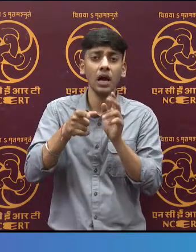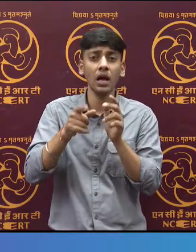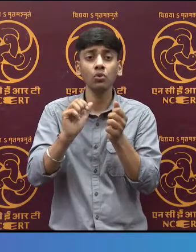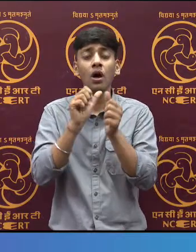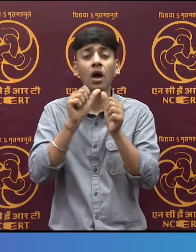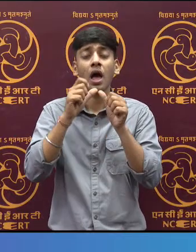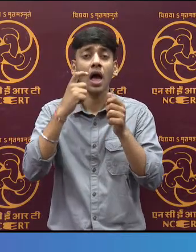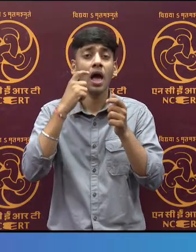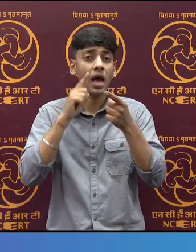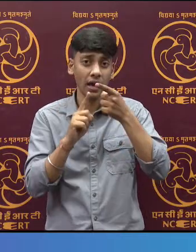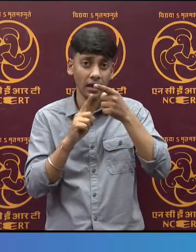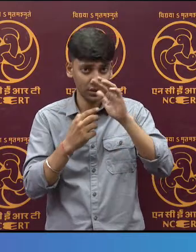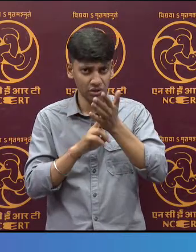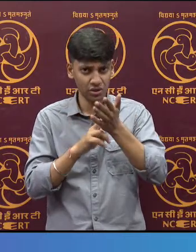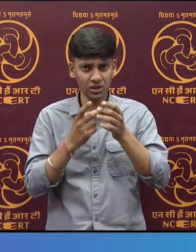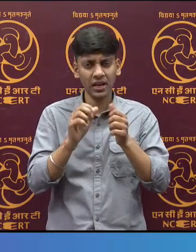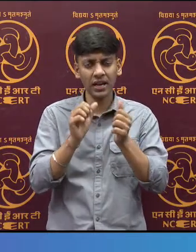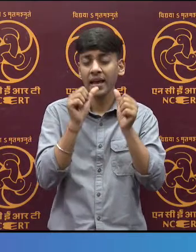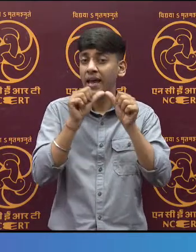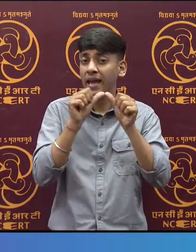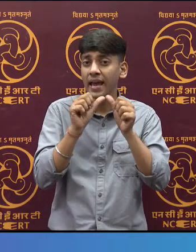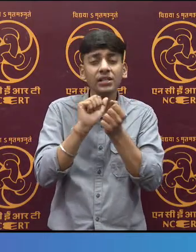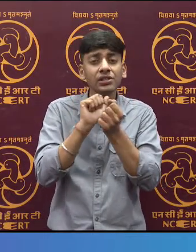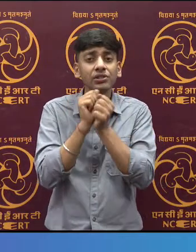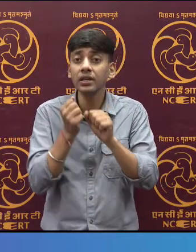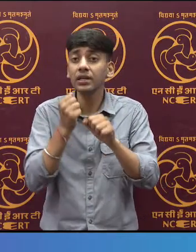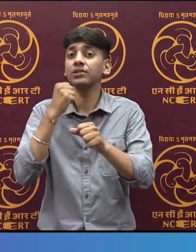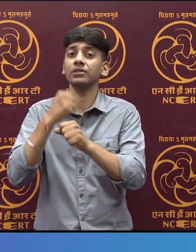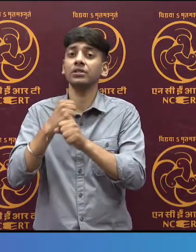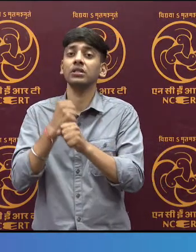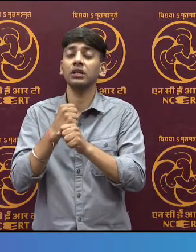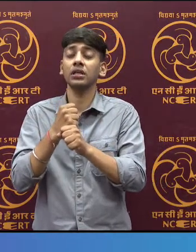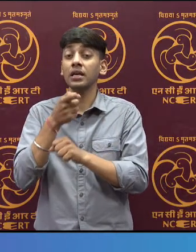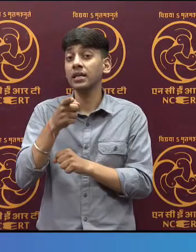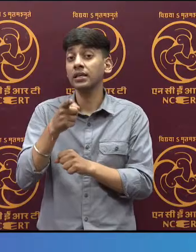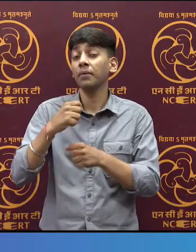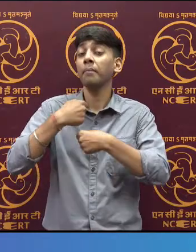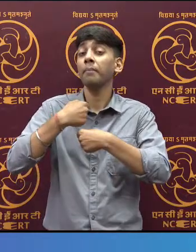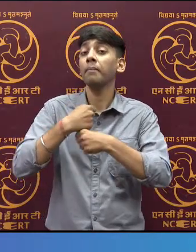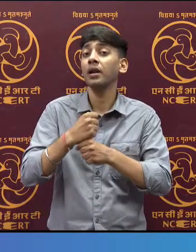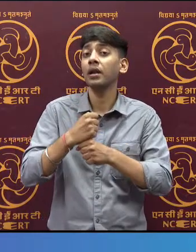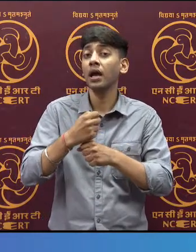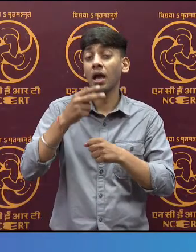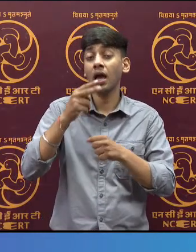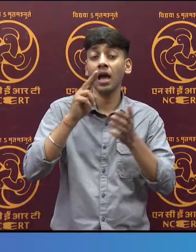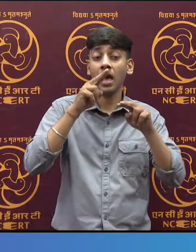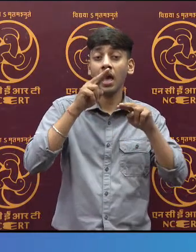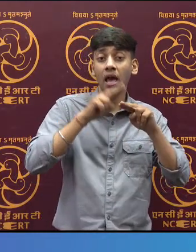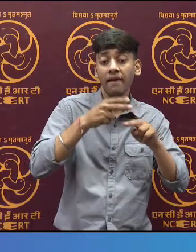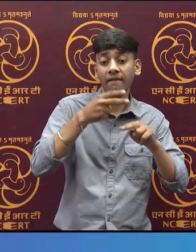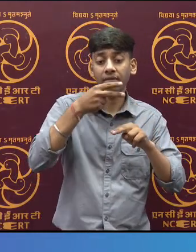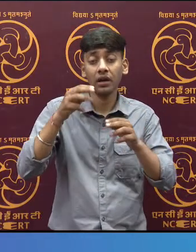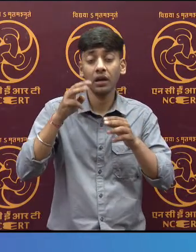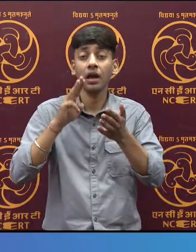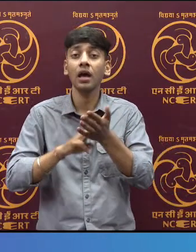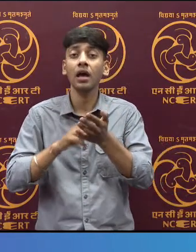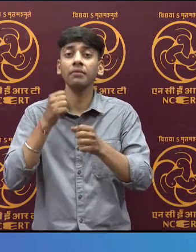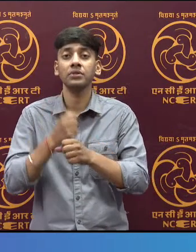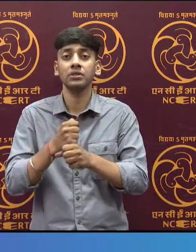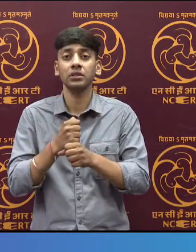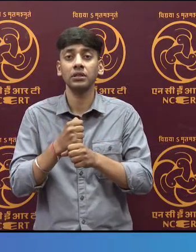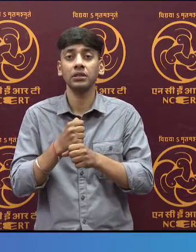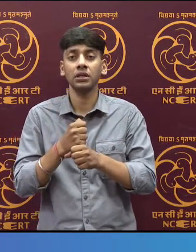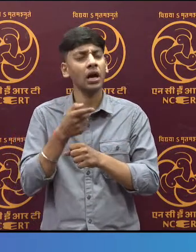replaced, A is then replaced by small g, and it will become F is equal to mg. So, ma'am, can we know